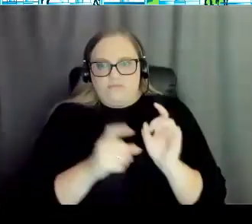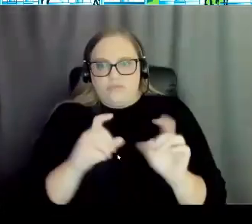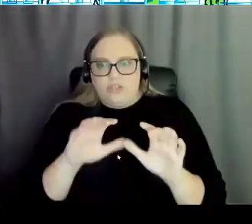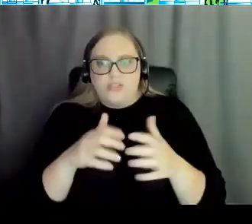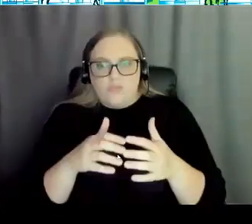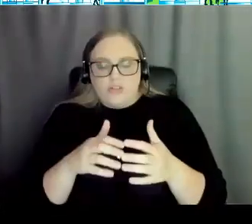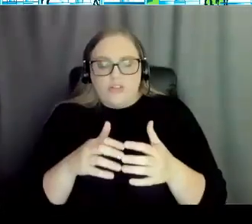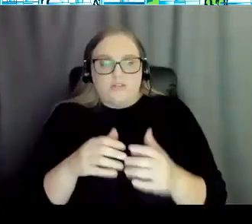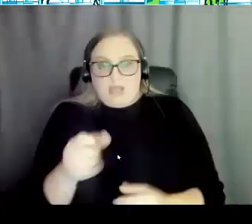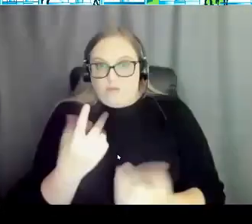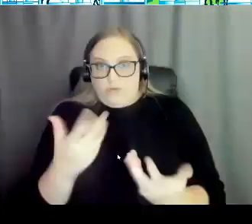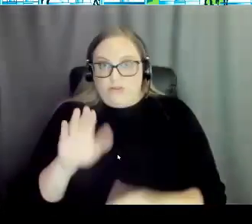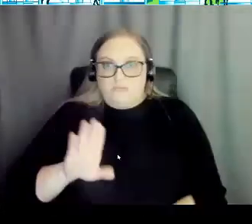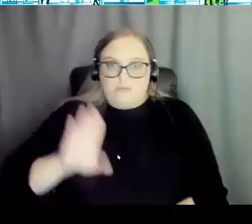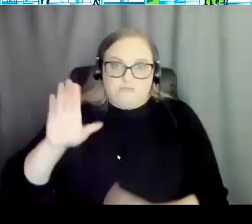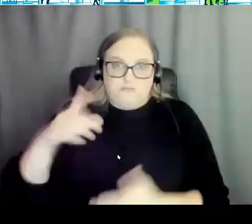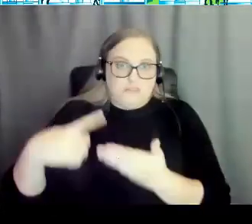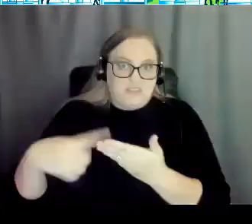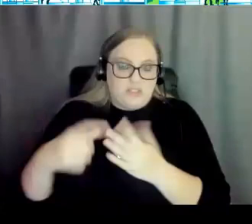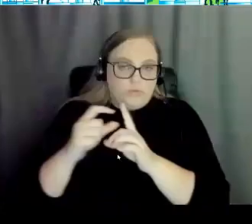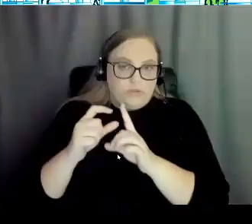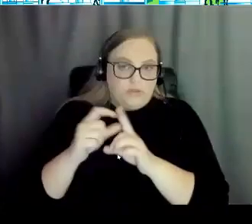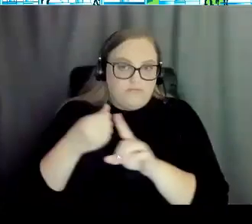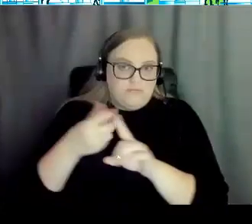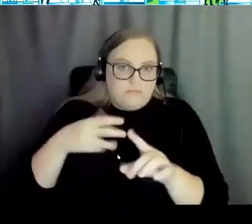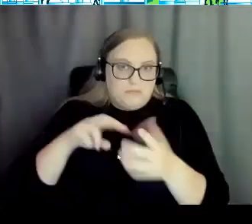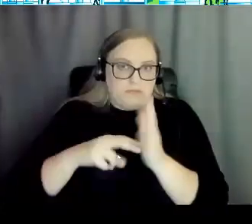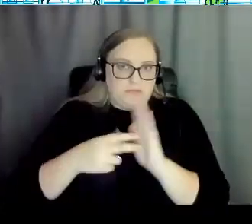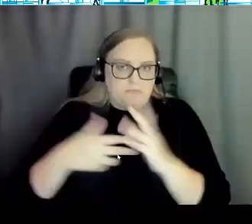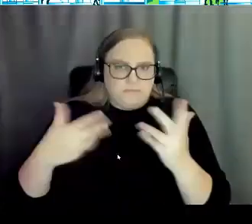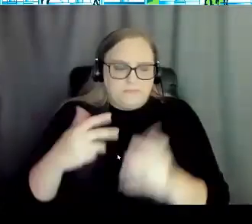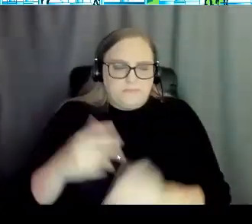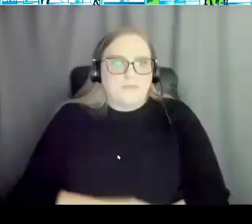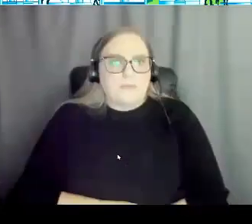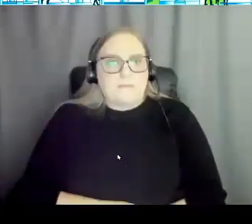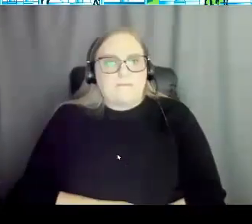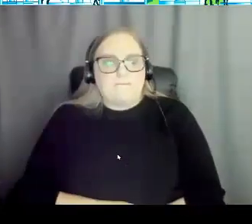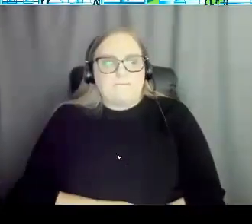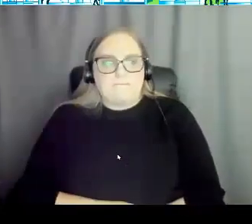anyone would like to discuss that a bit. So what does interim mean in this context?